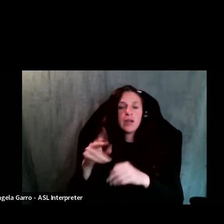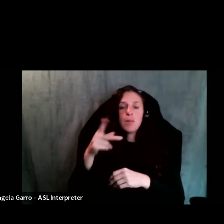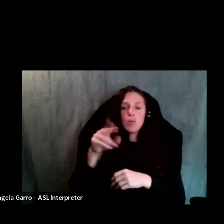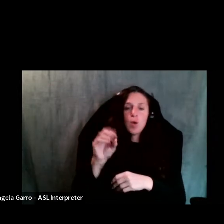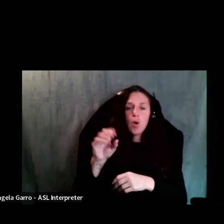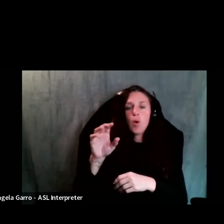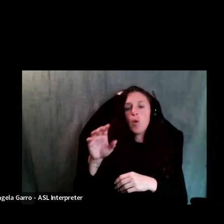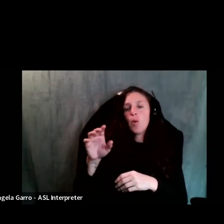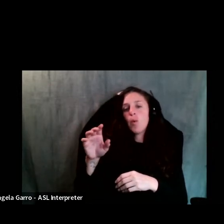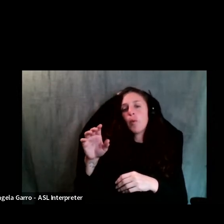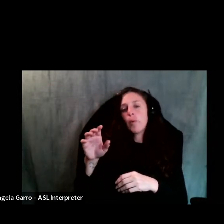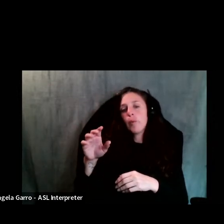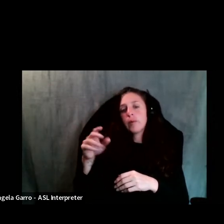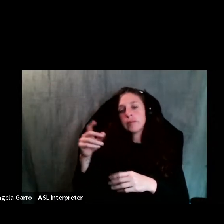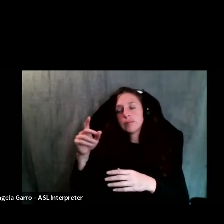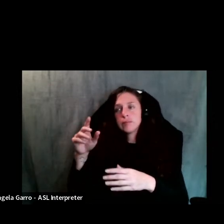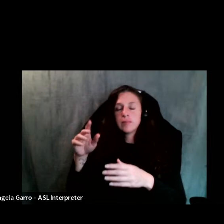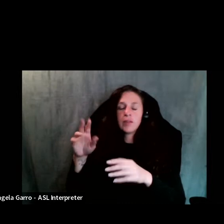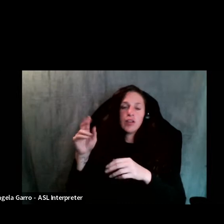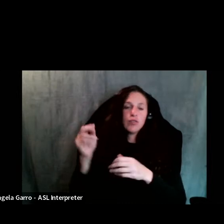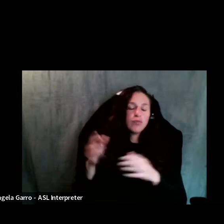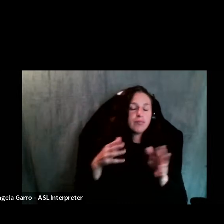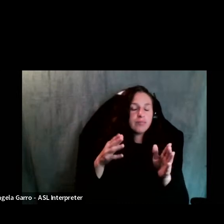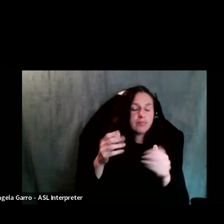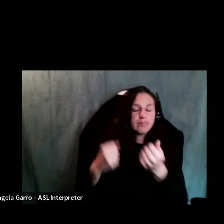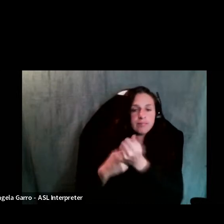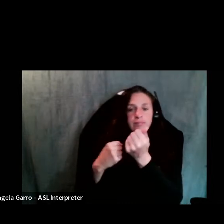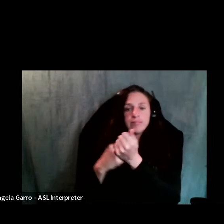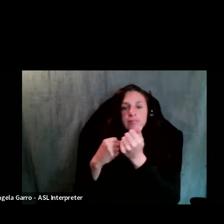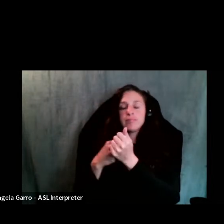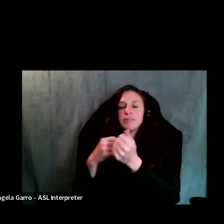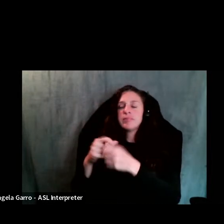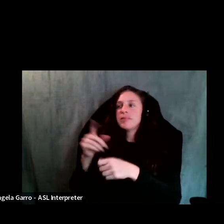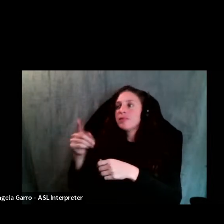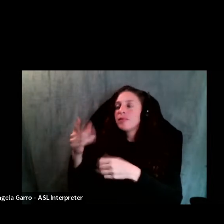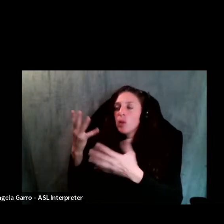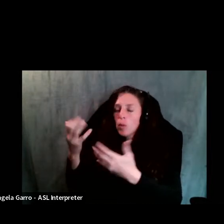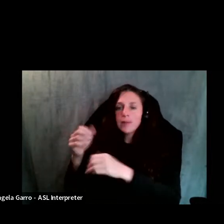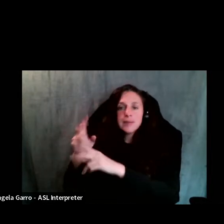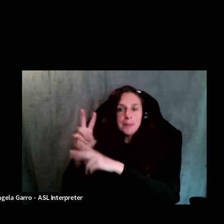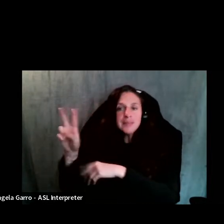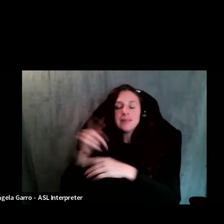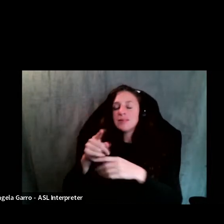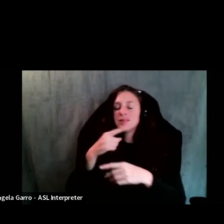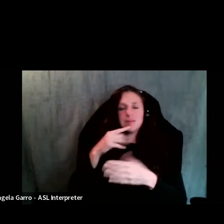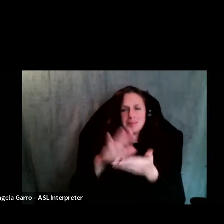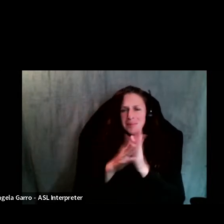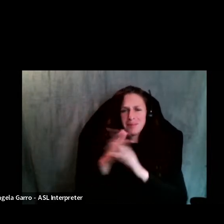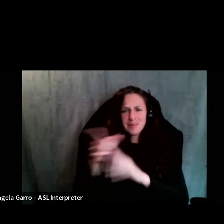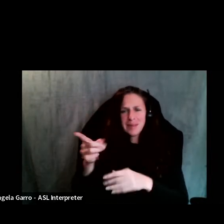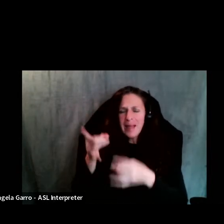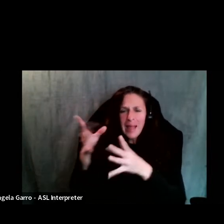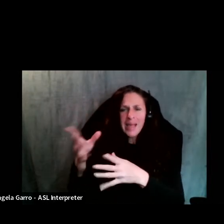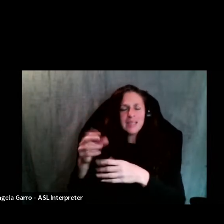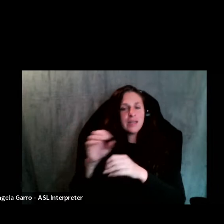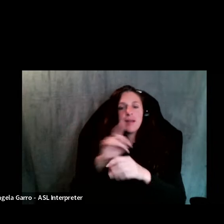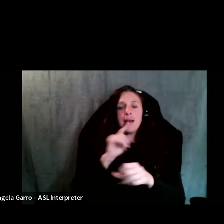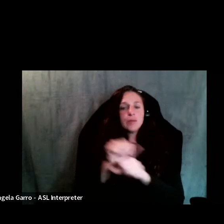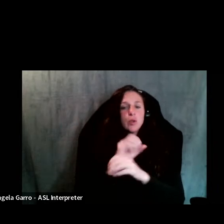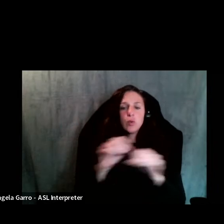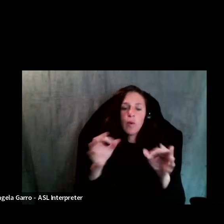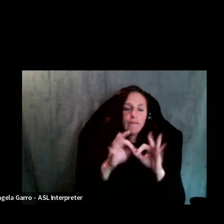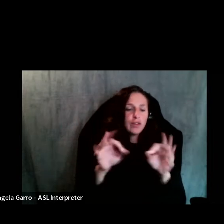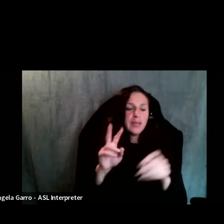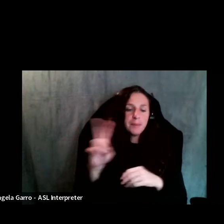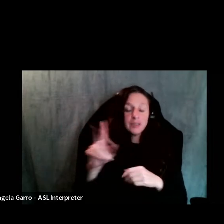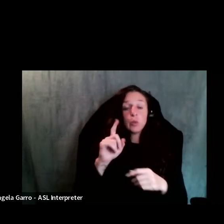as pro-Hamas. Empathy for dead Palestinian children turns into hating Jewish children. There is absolutely no free peace, and as a school board, we need to